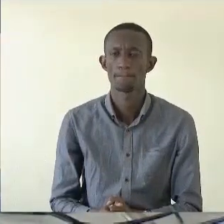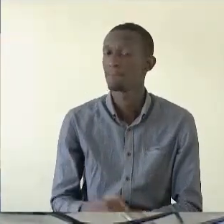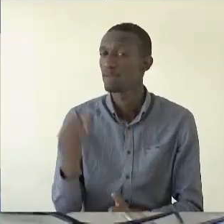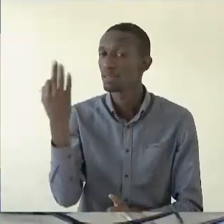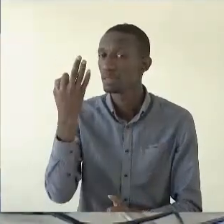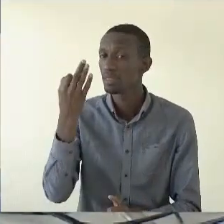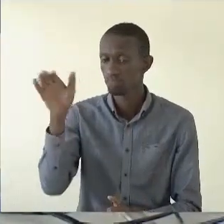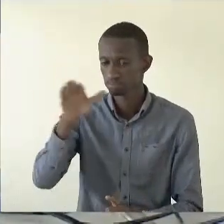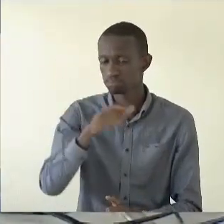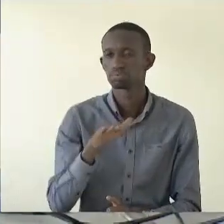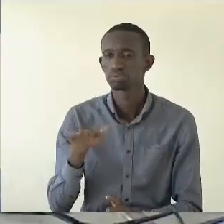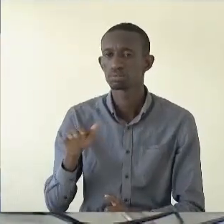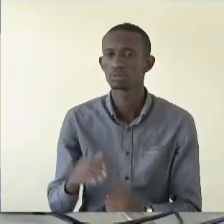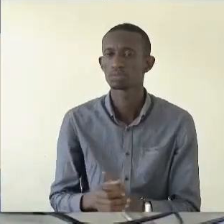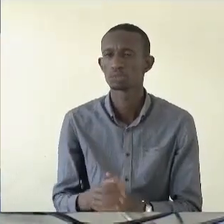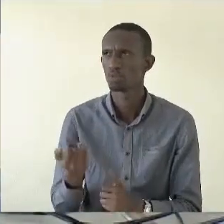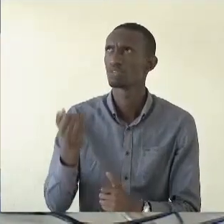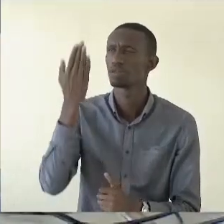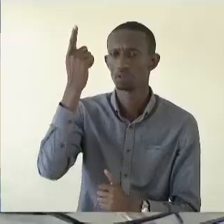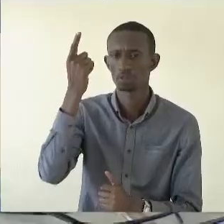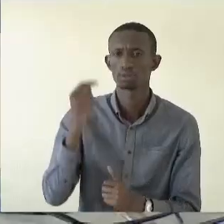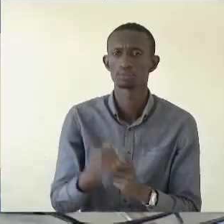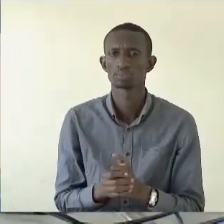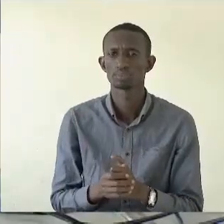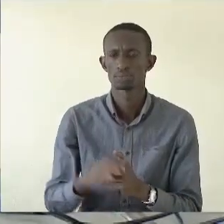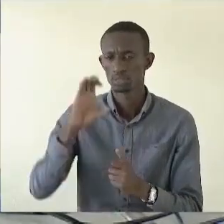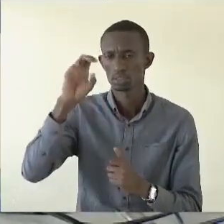Three positions. You have this one, CH2,